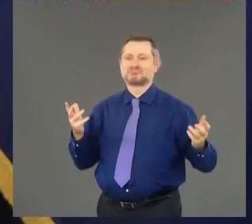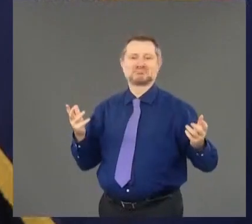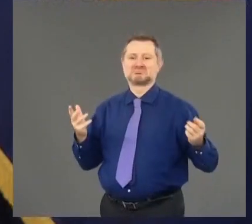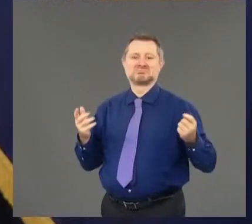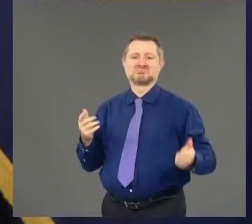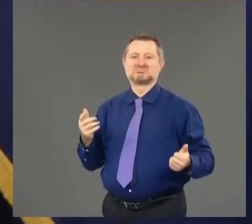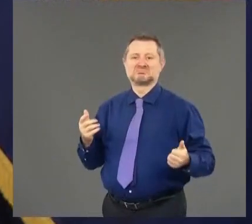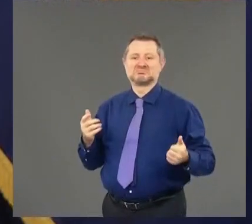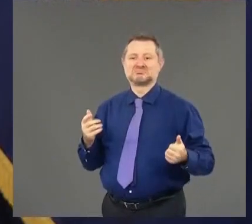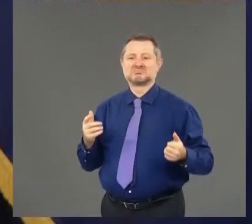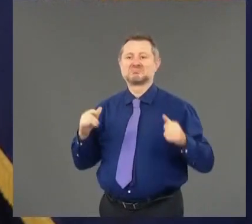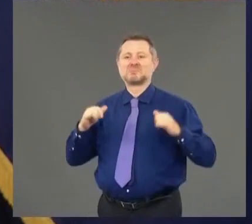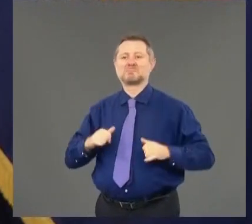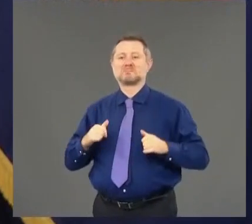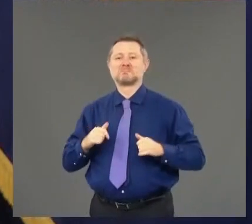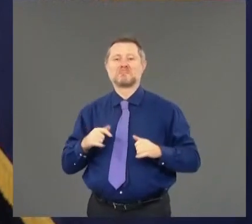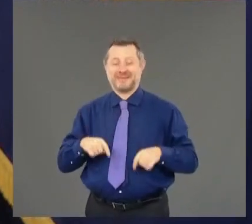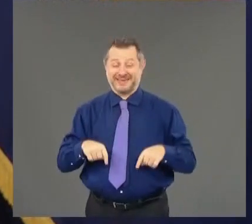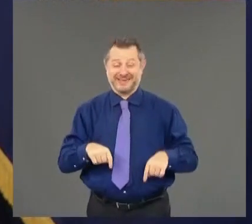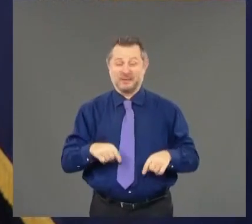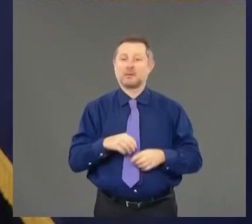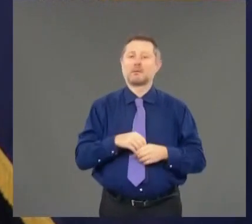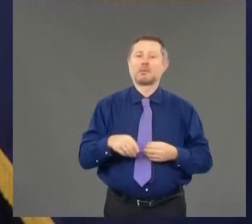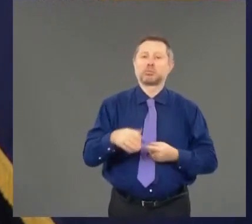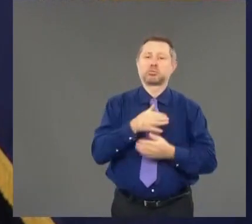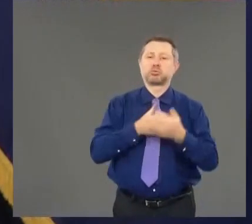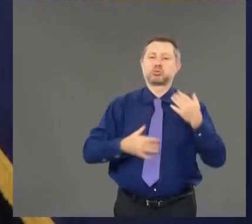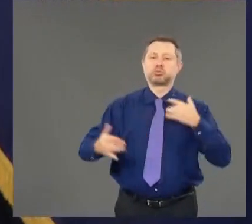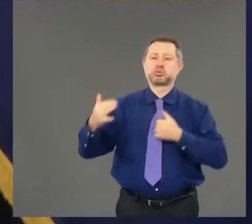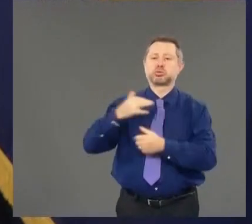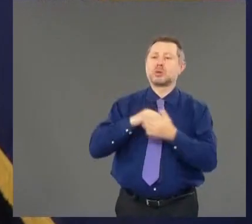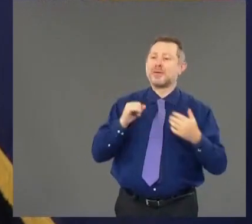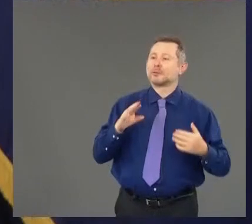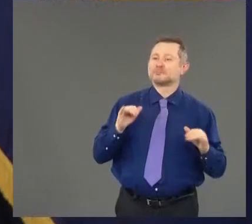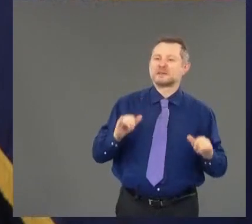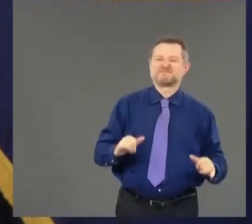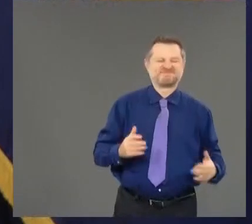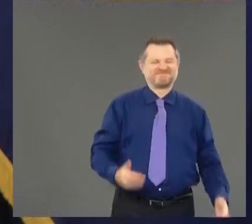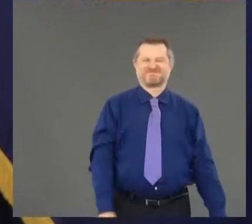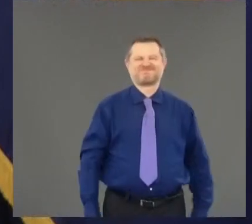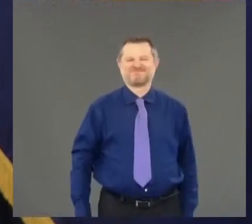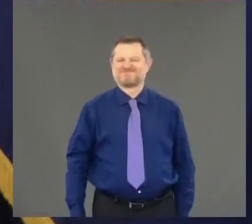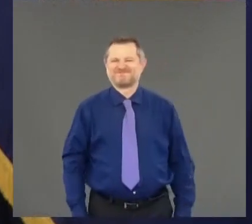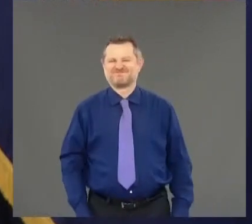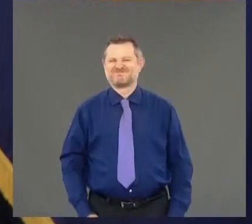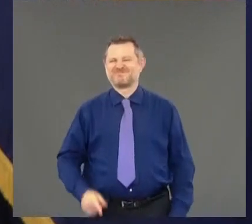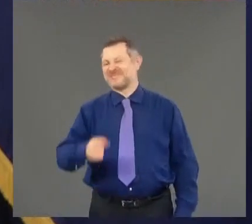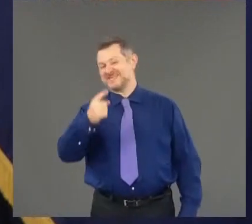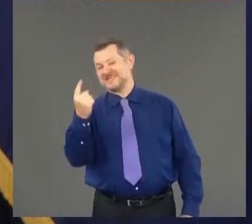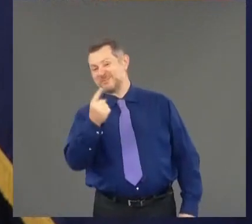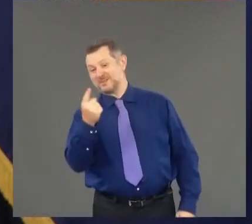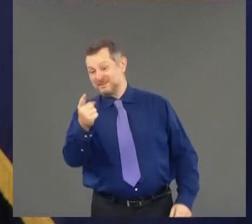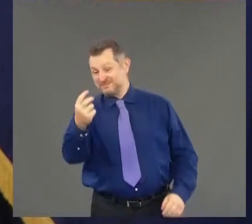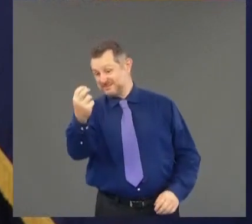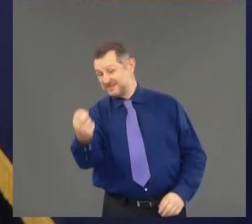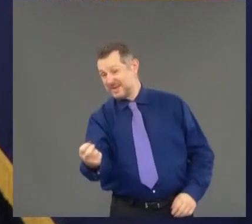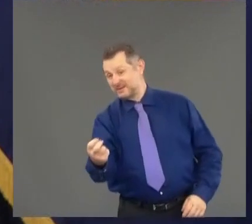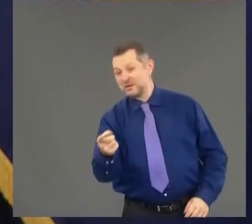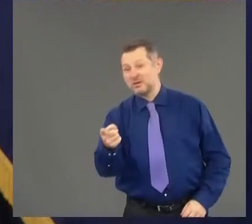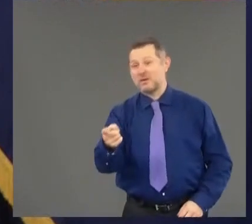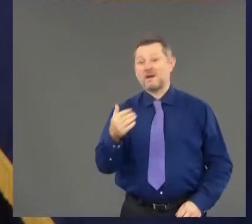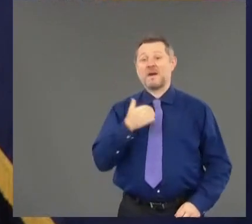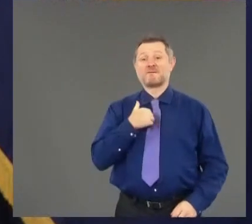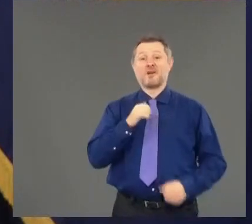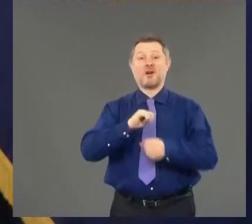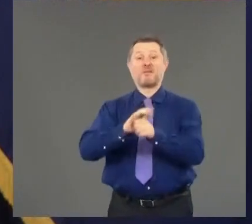recirculating? Because if you're recirculating existing air, and there's somebody who is COVID positive in